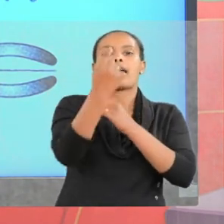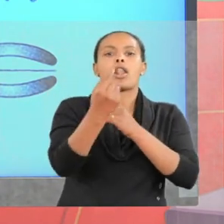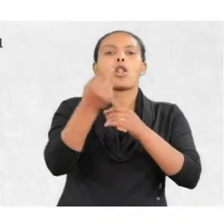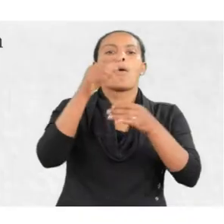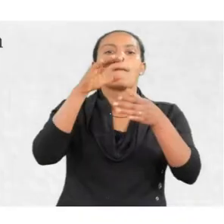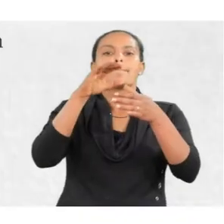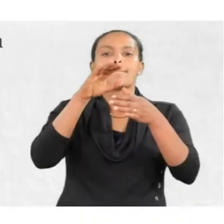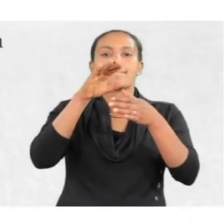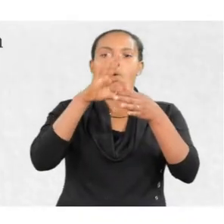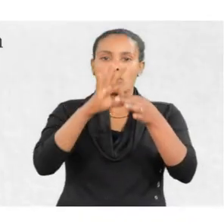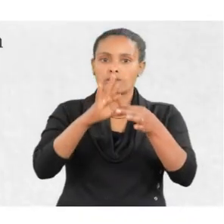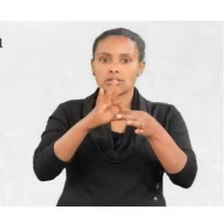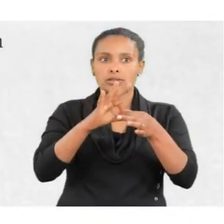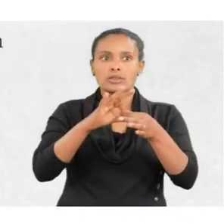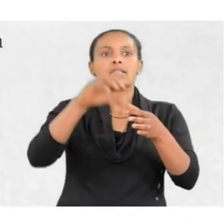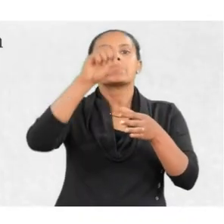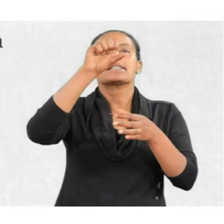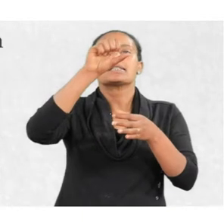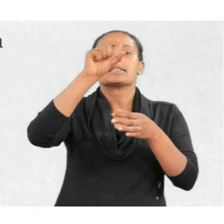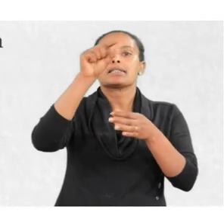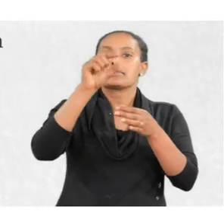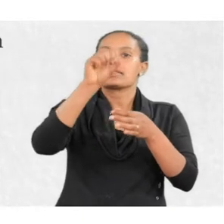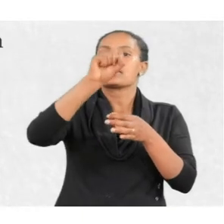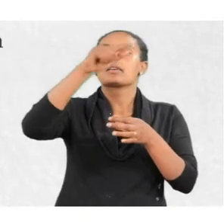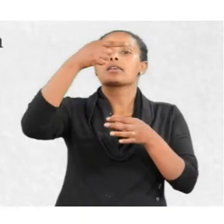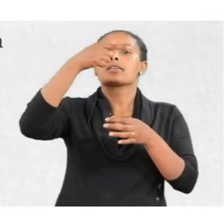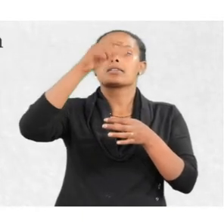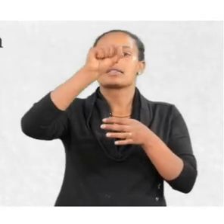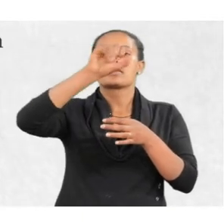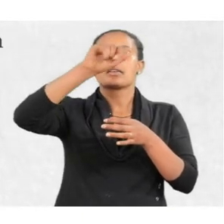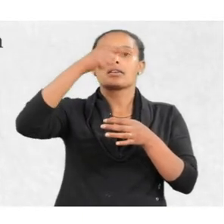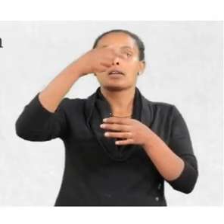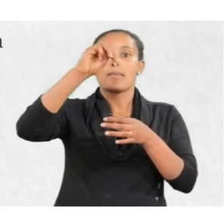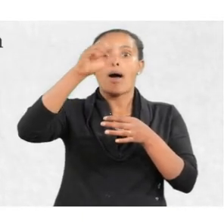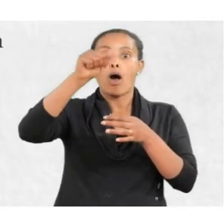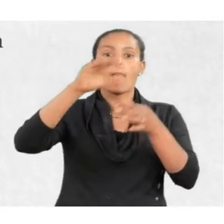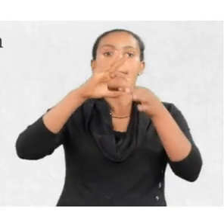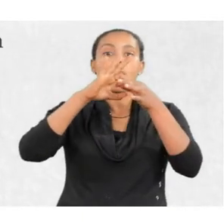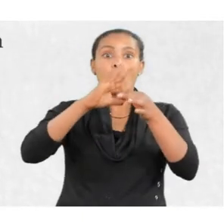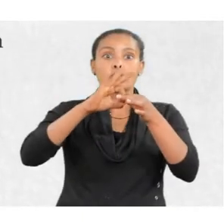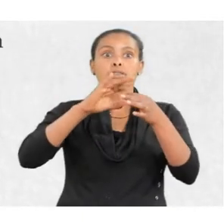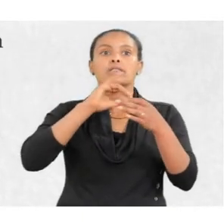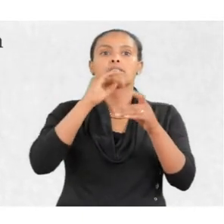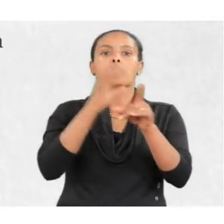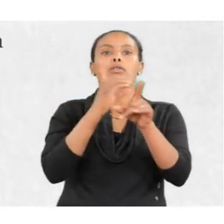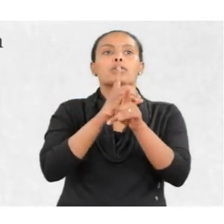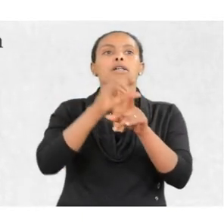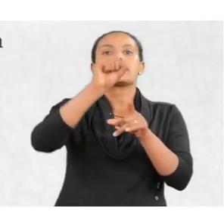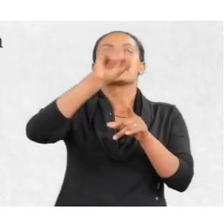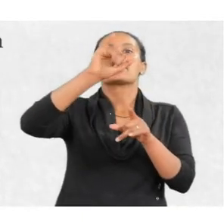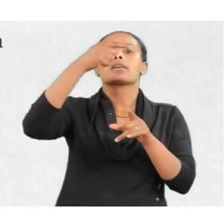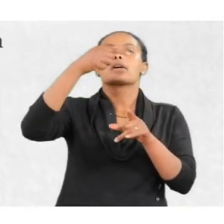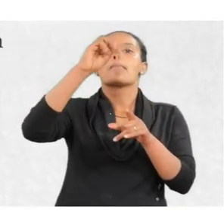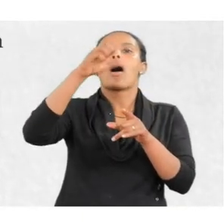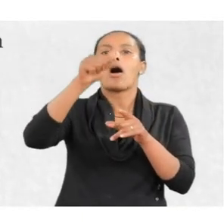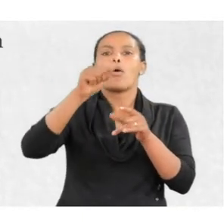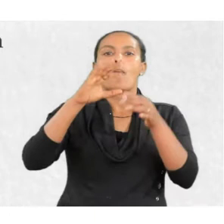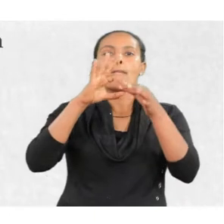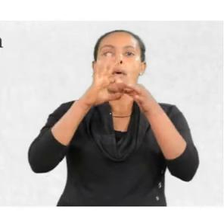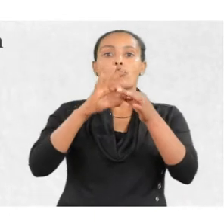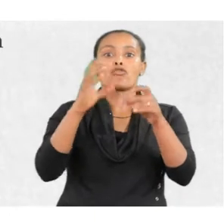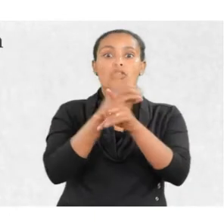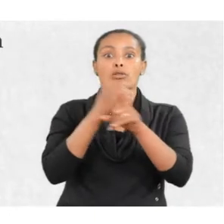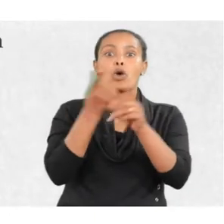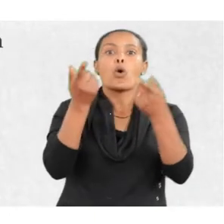bond. Sigma bond is formed, formation of sigma bond. Sigma bond is formed